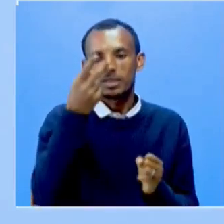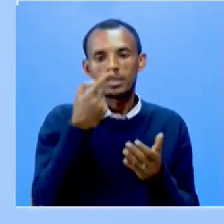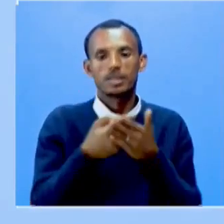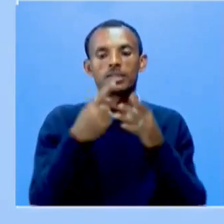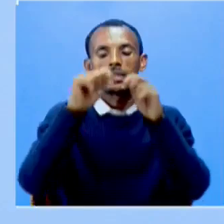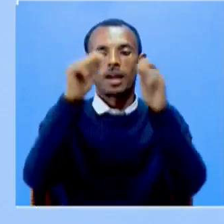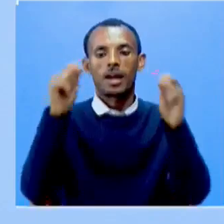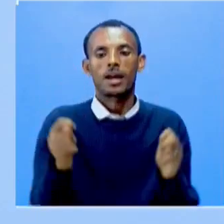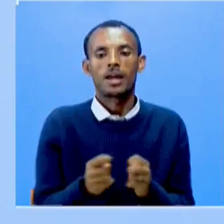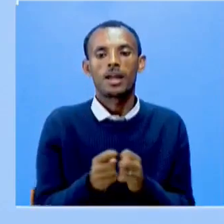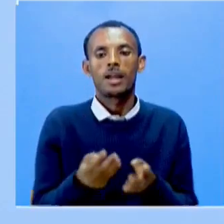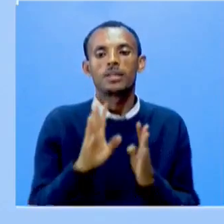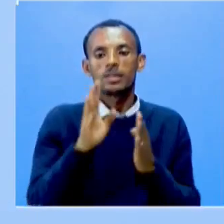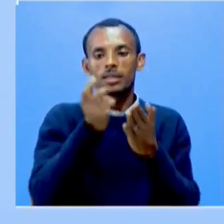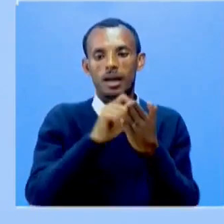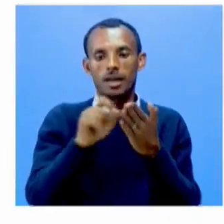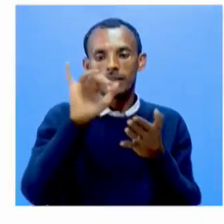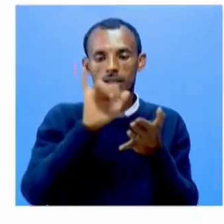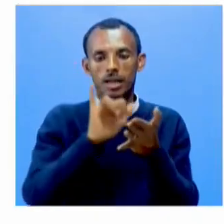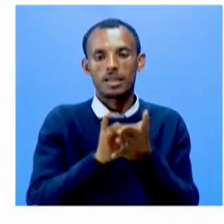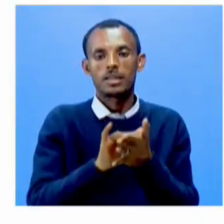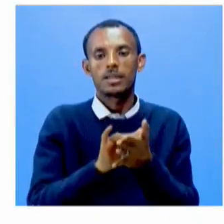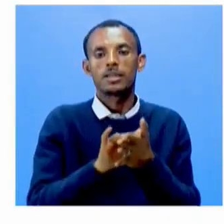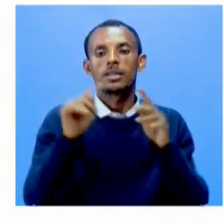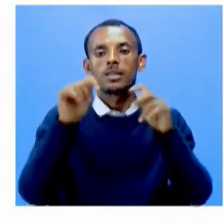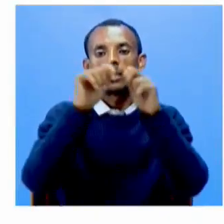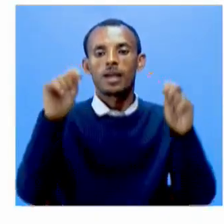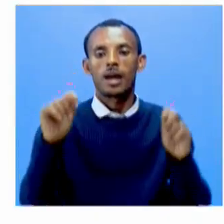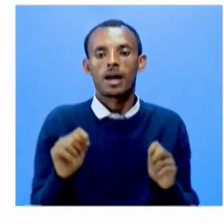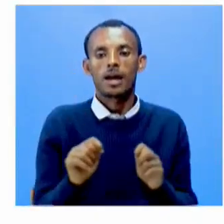Let's write that. Triangle